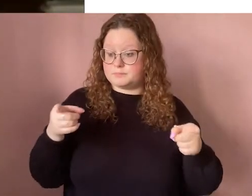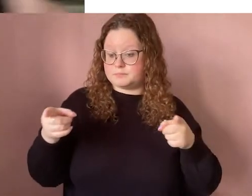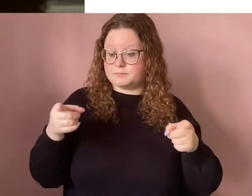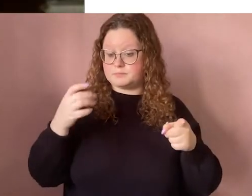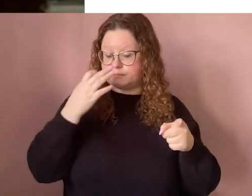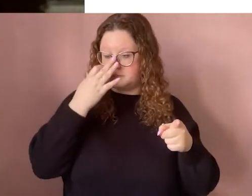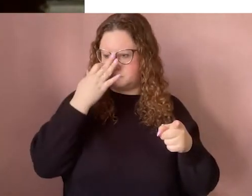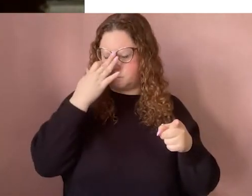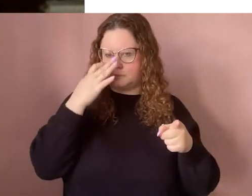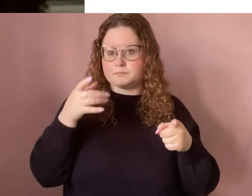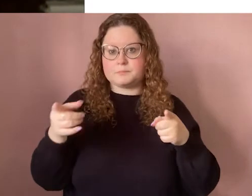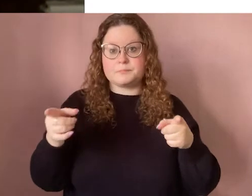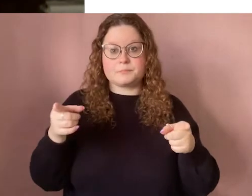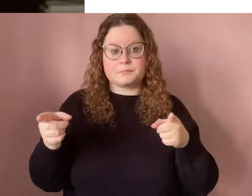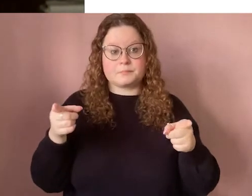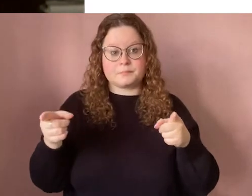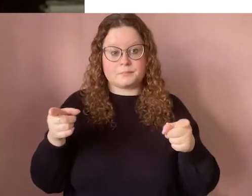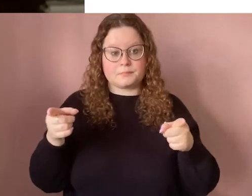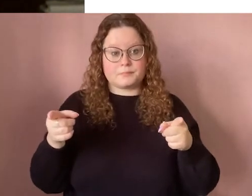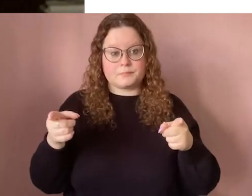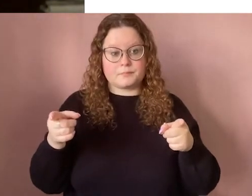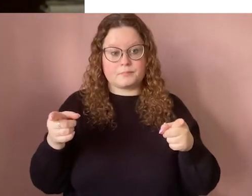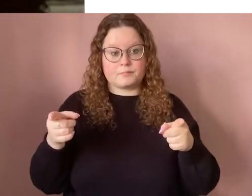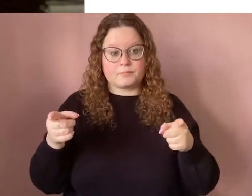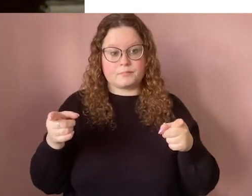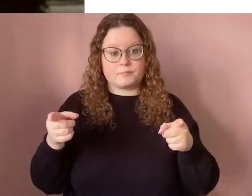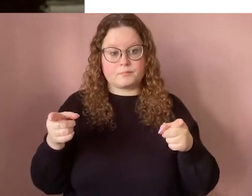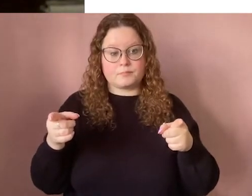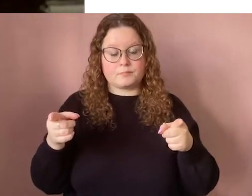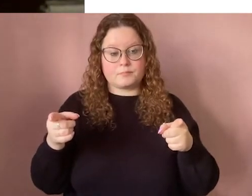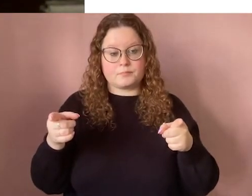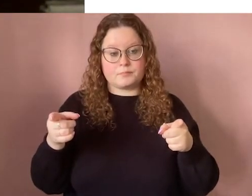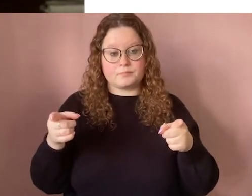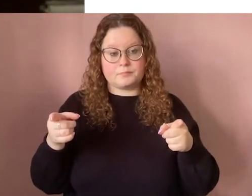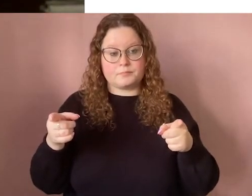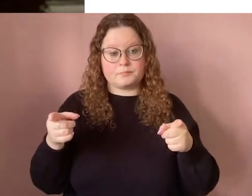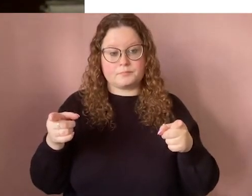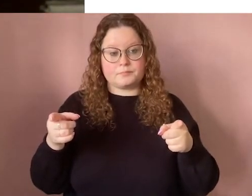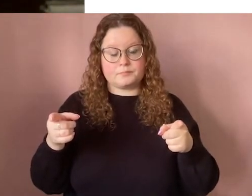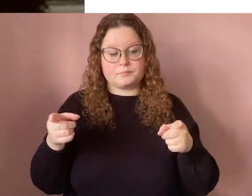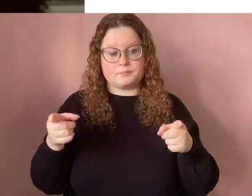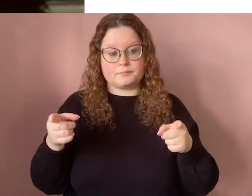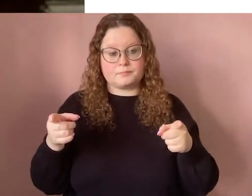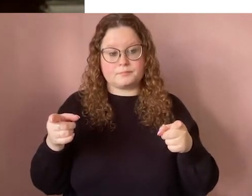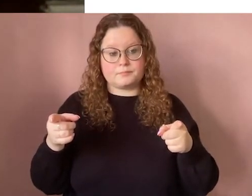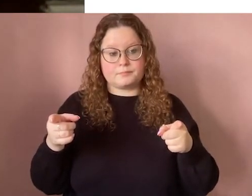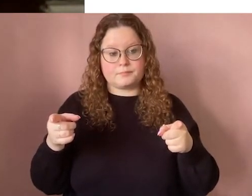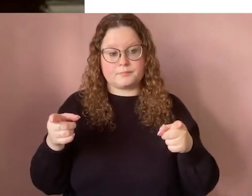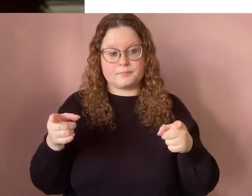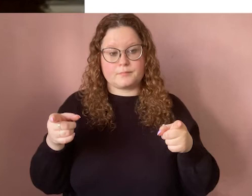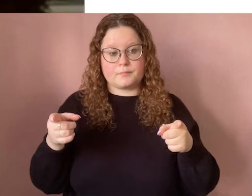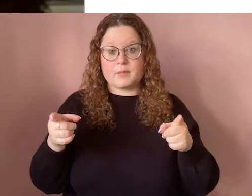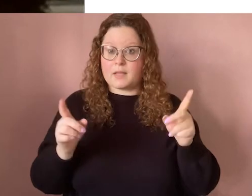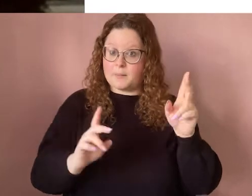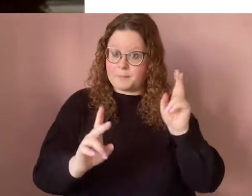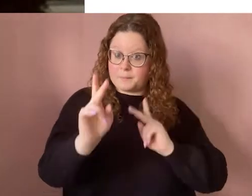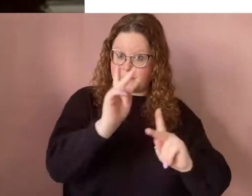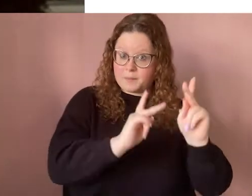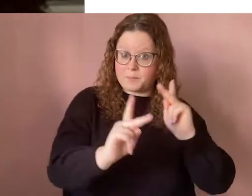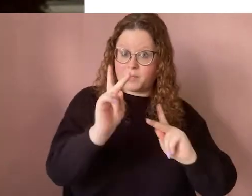technology unfolds, to be very clear that the human being is